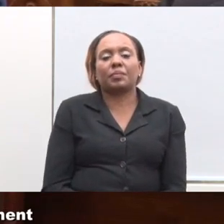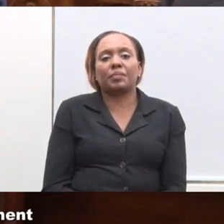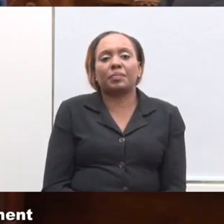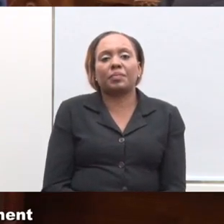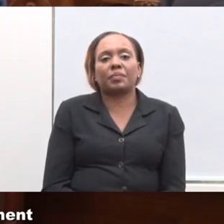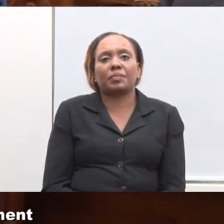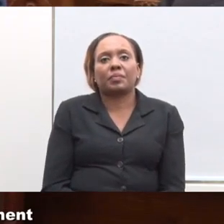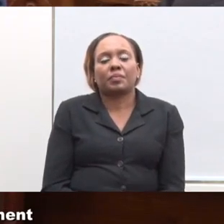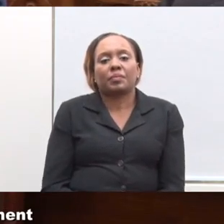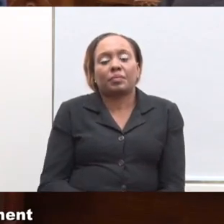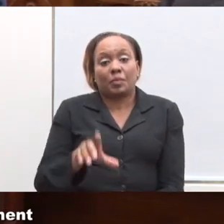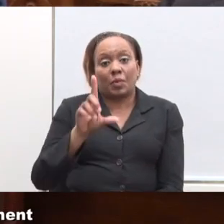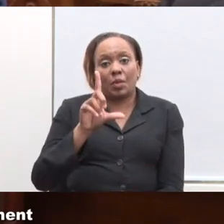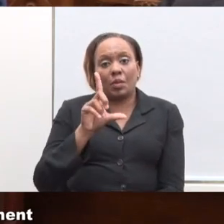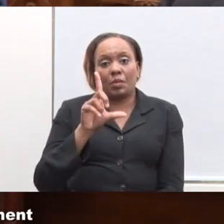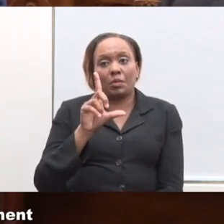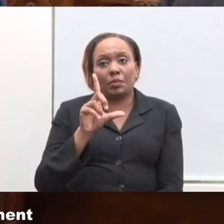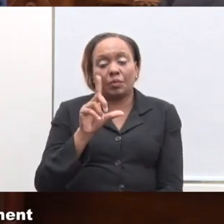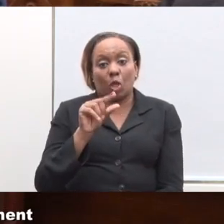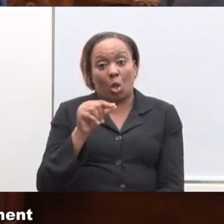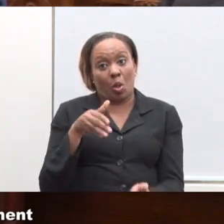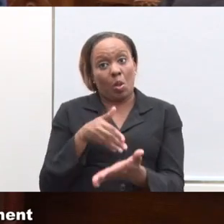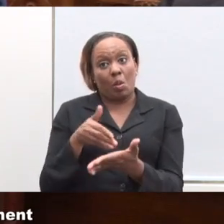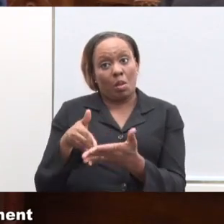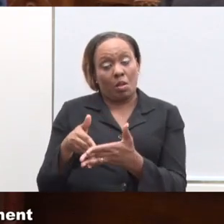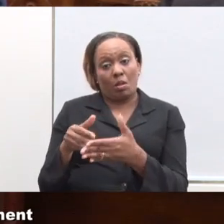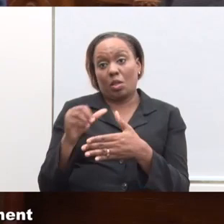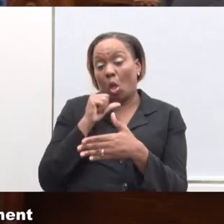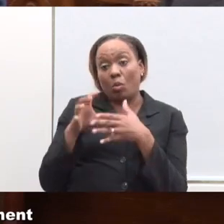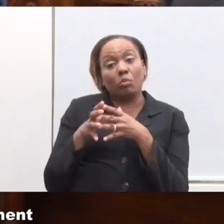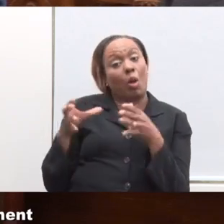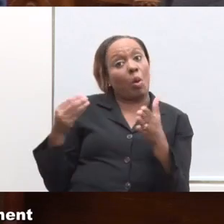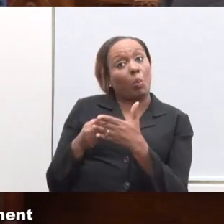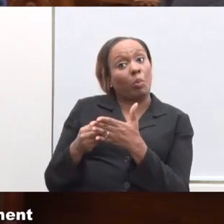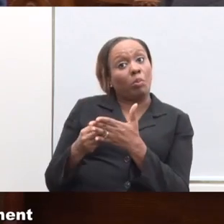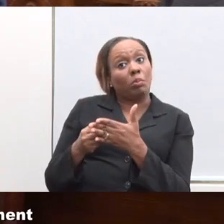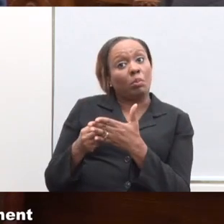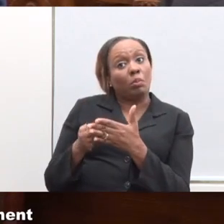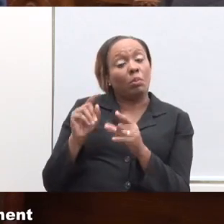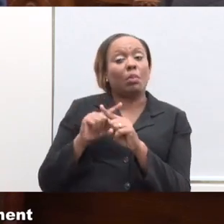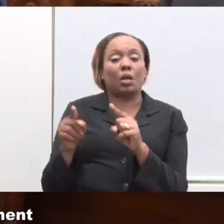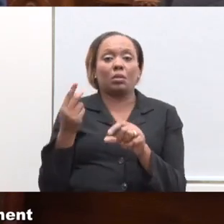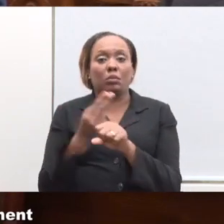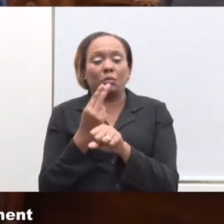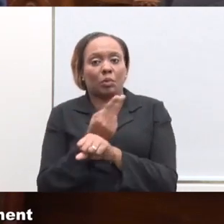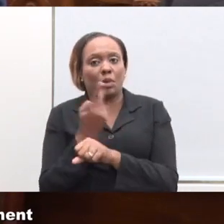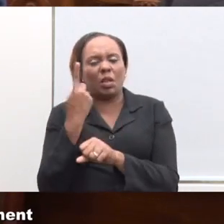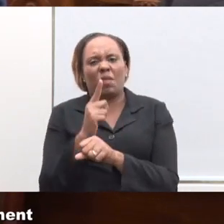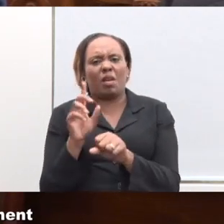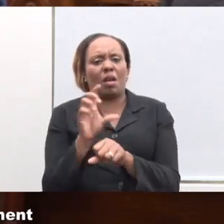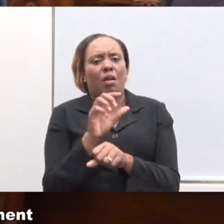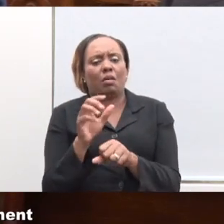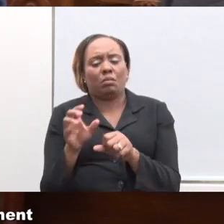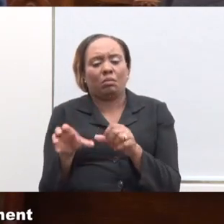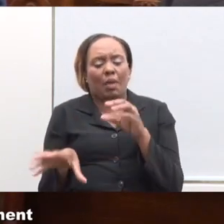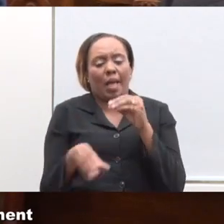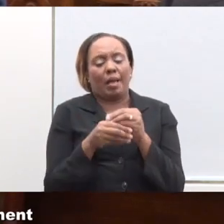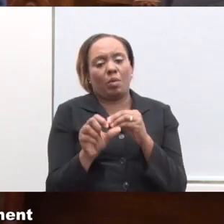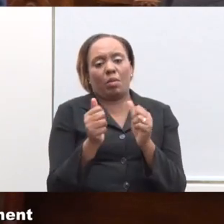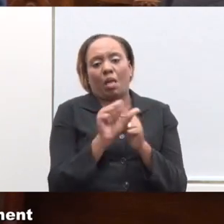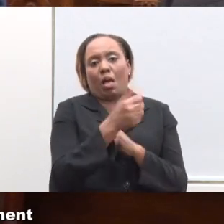the $20 million is not a large sum, but it is used to help blend with other funds that are